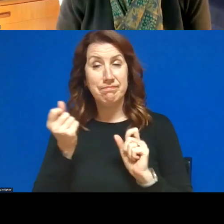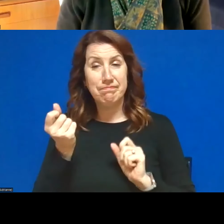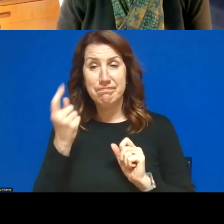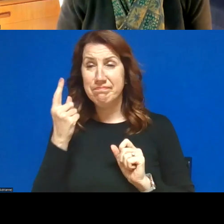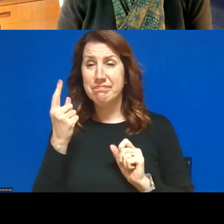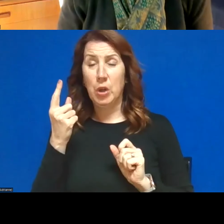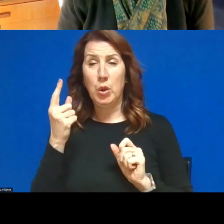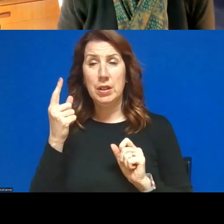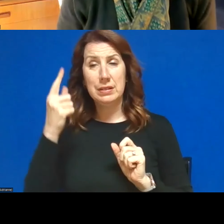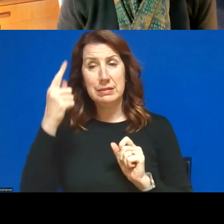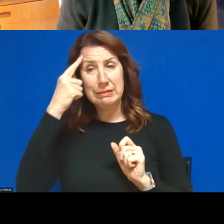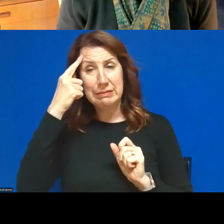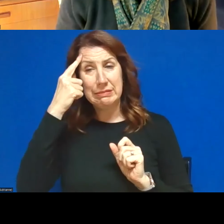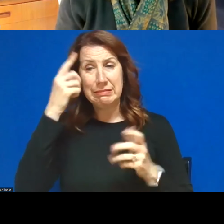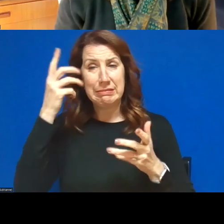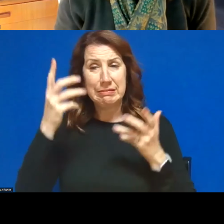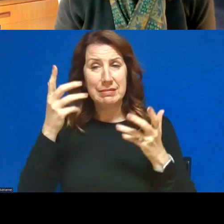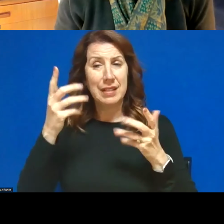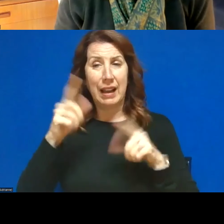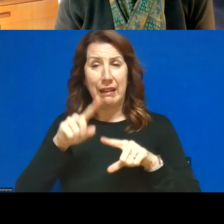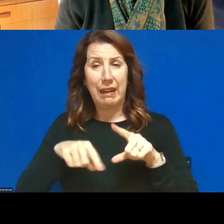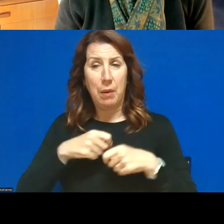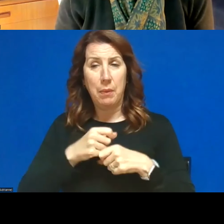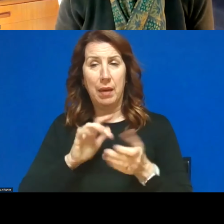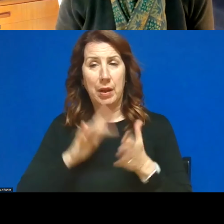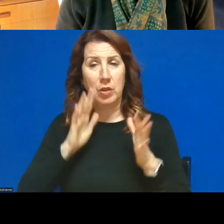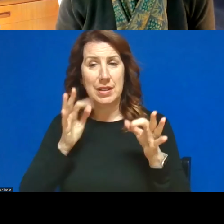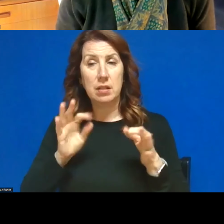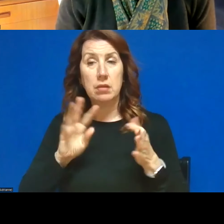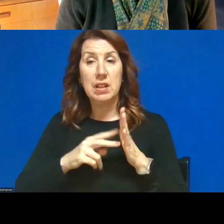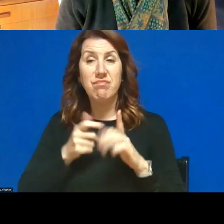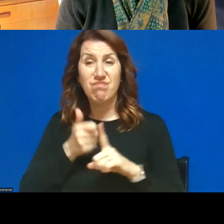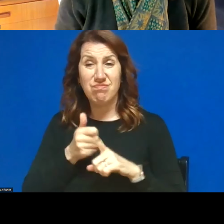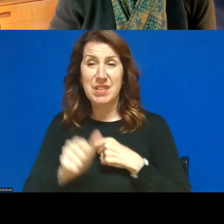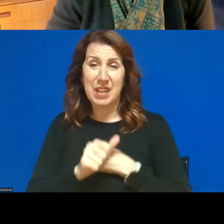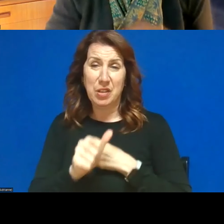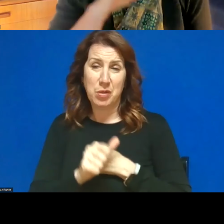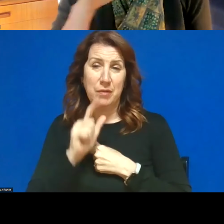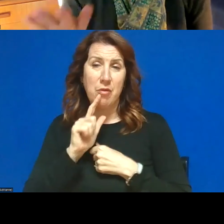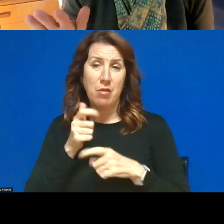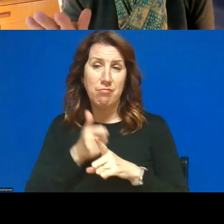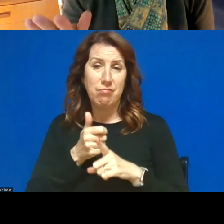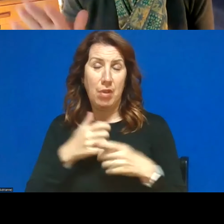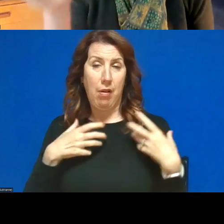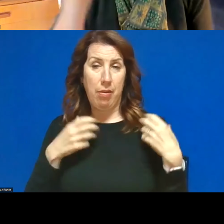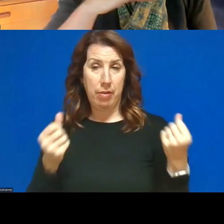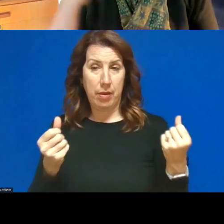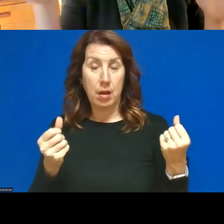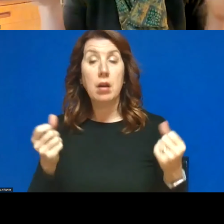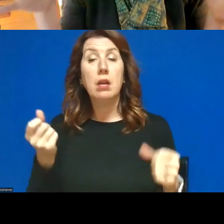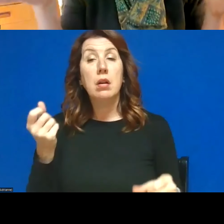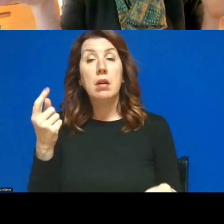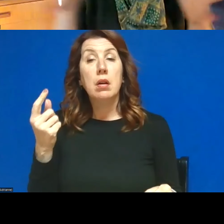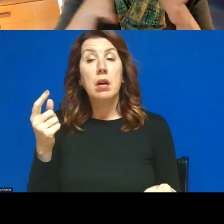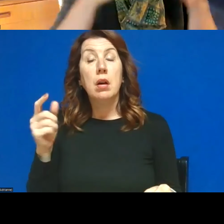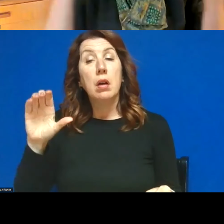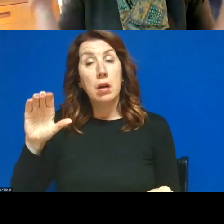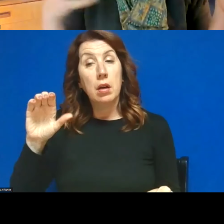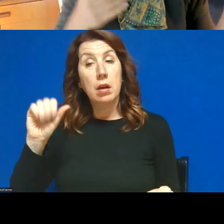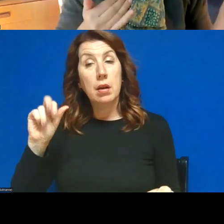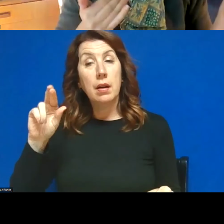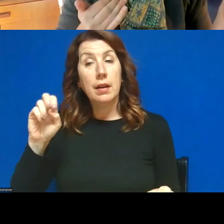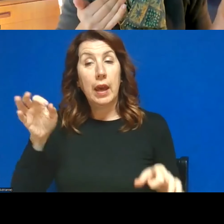judgment, are at risk to their own health and safety. Care court is not for I will say,